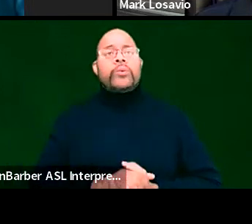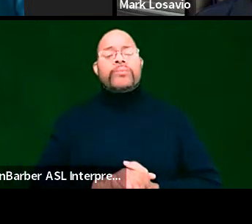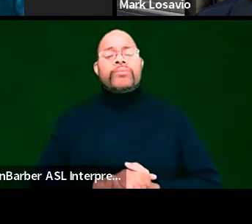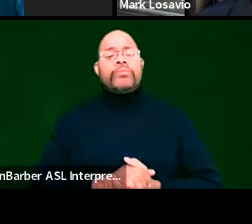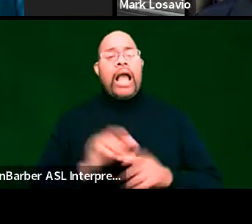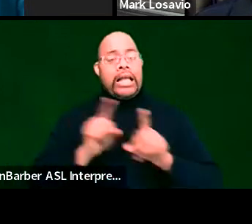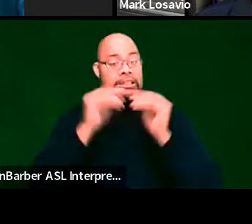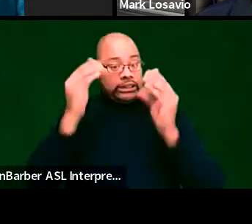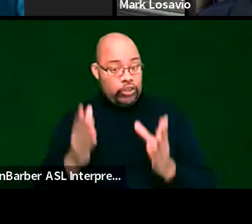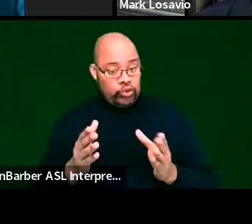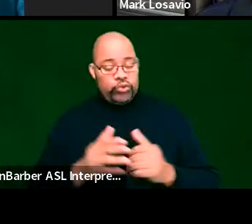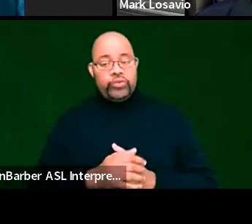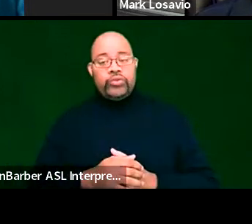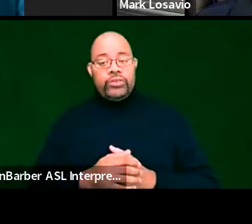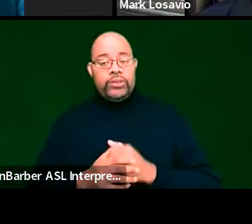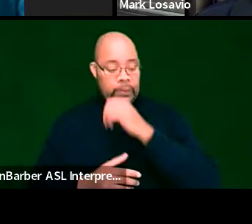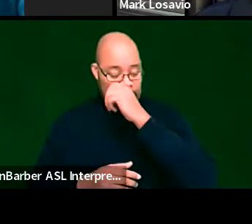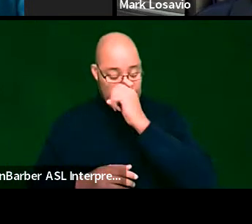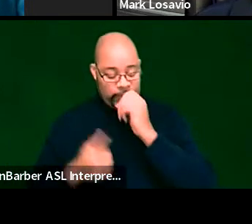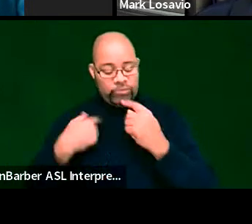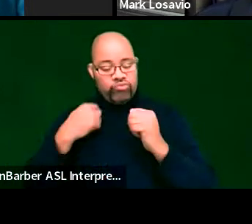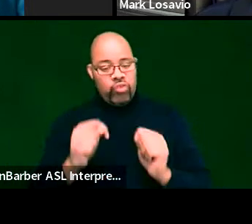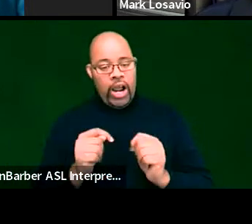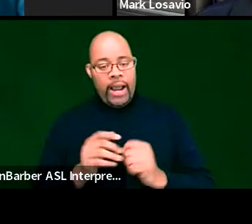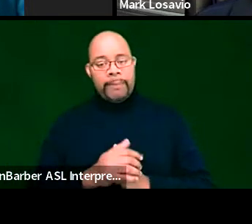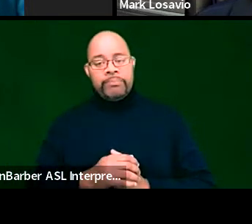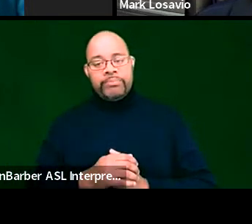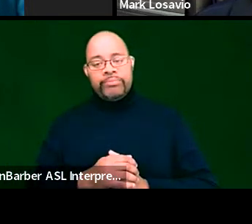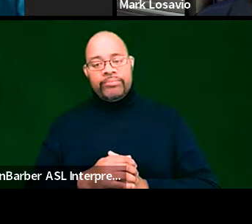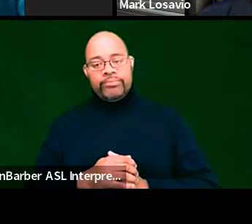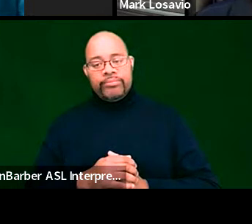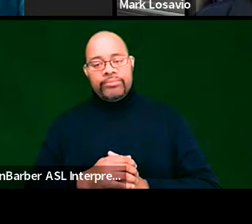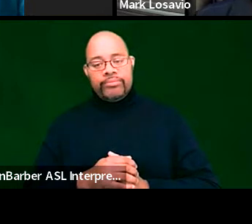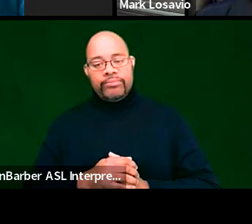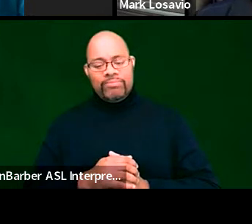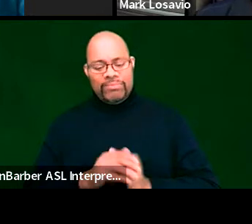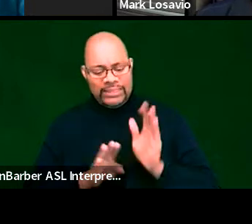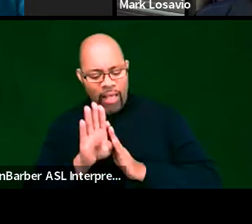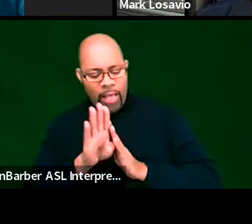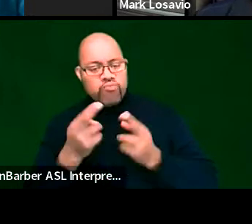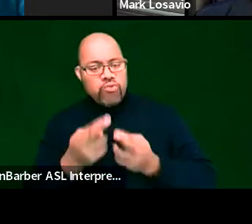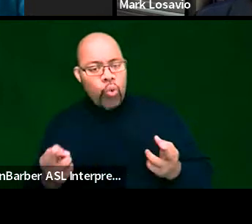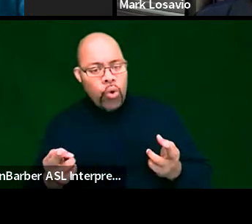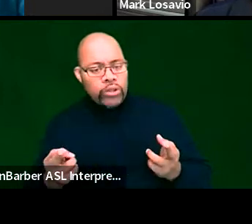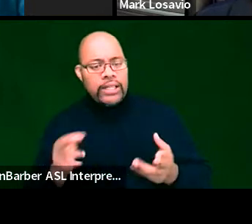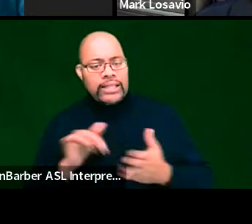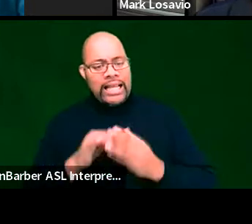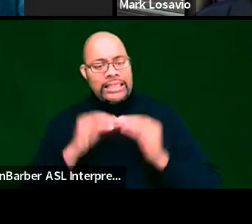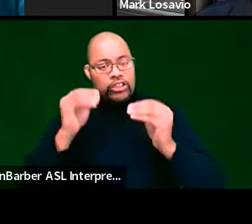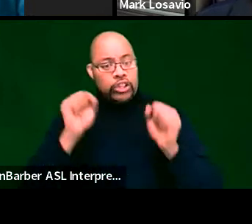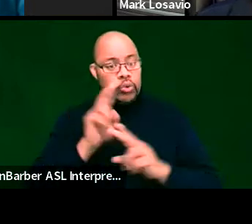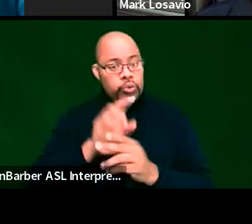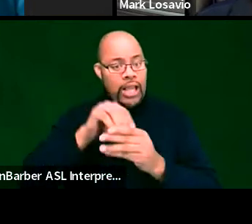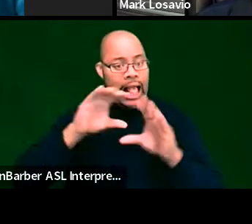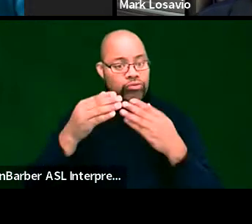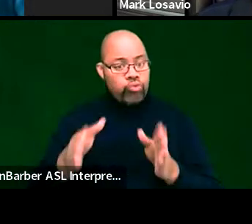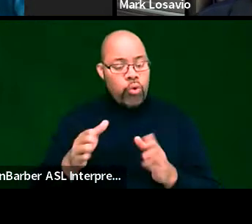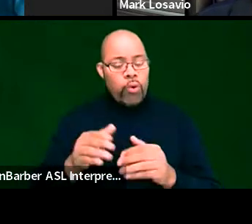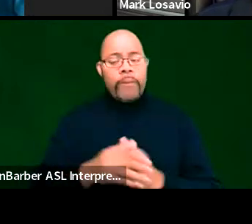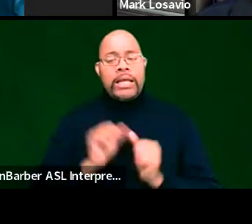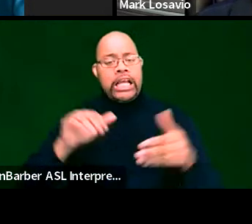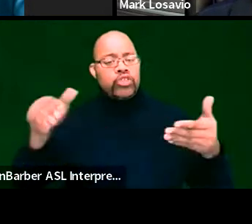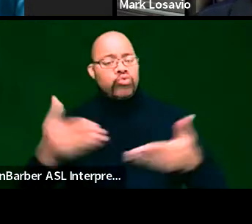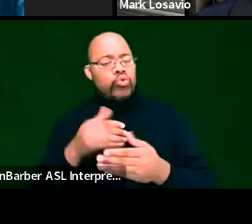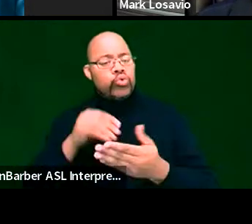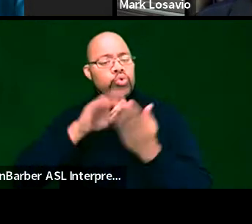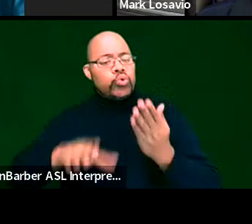as an educator, you know, I try to put together resources, you know, that teachers can use in the classroom so that they can introduce